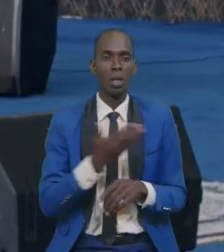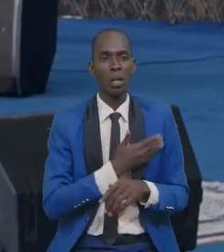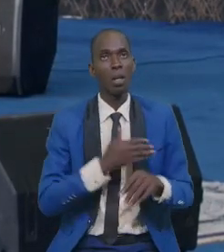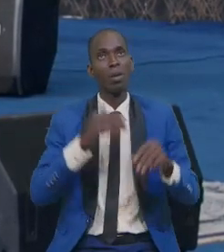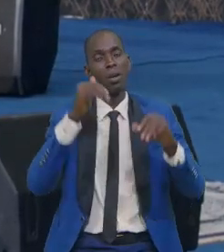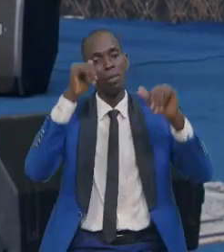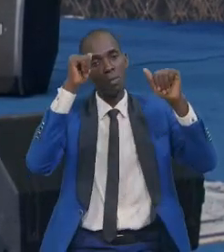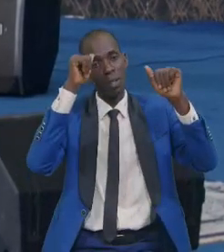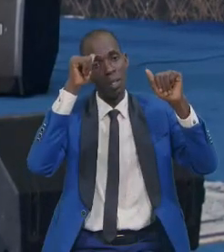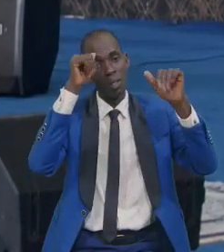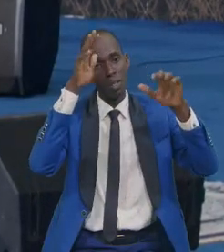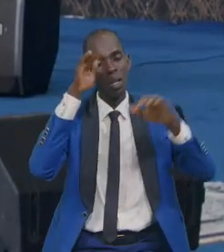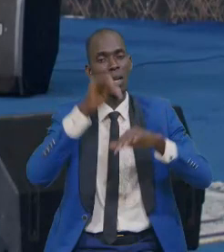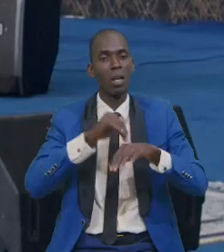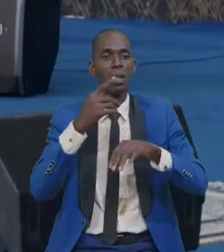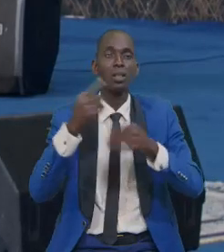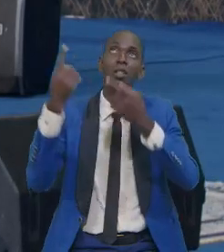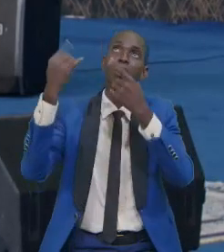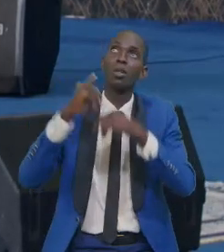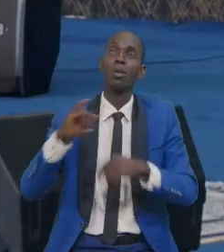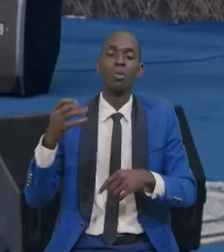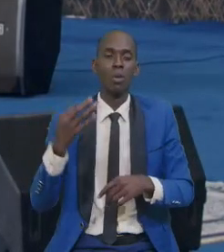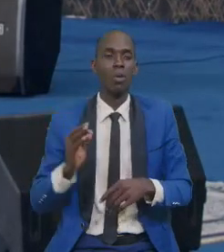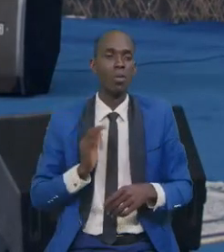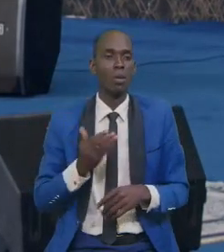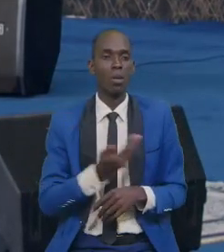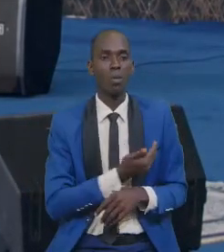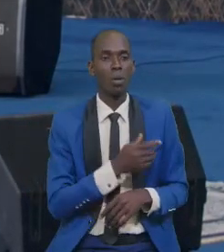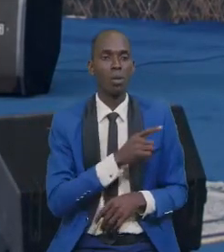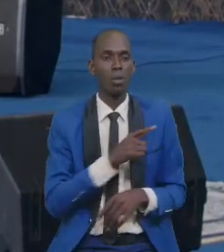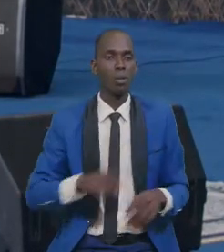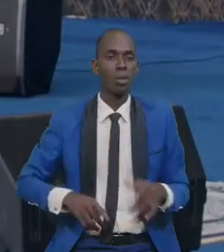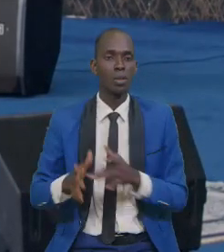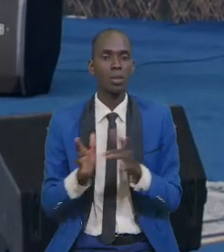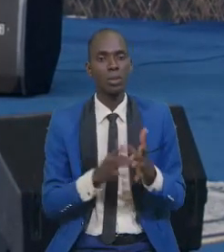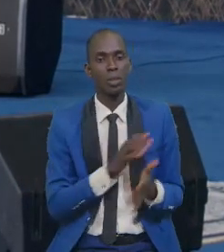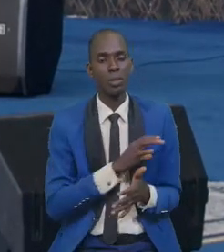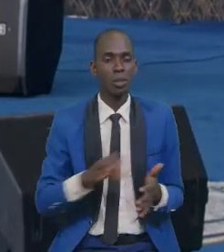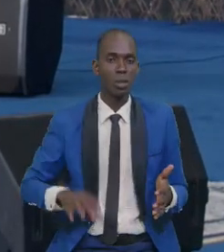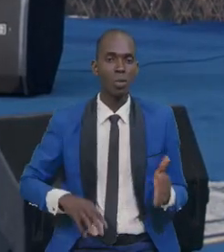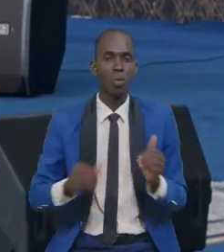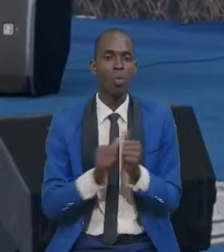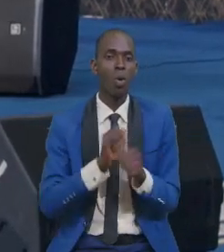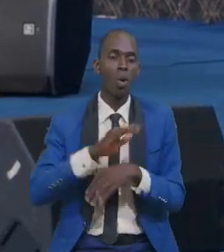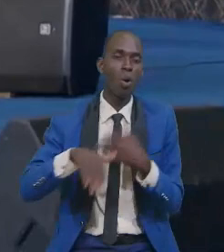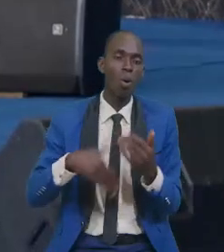at the coming of our Lord Jesus Christ with all